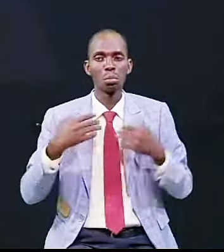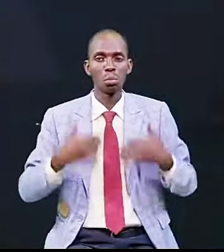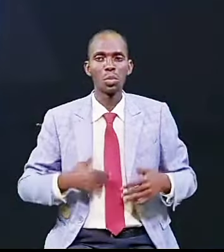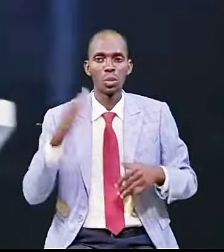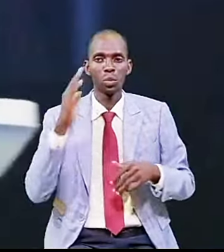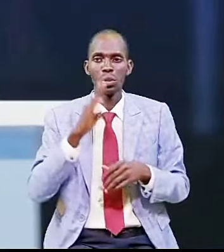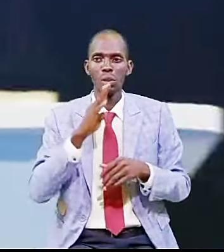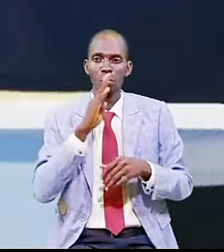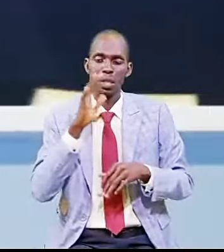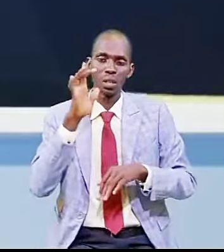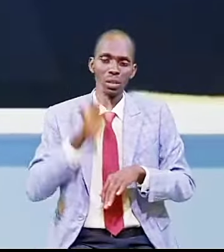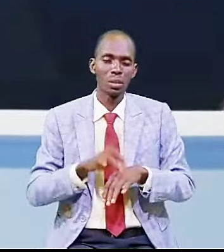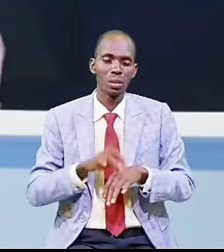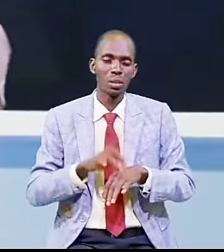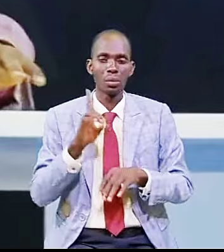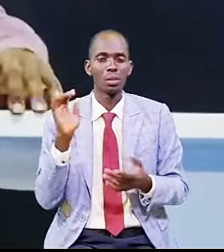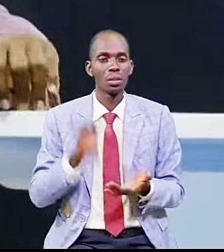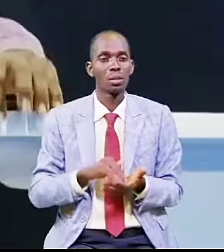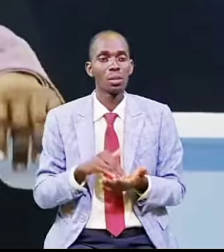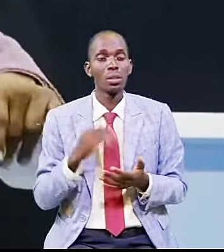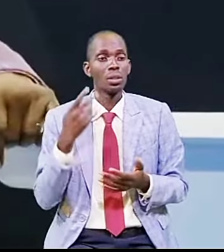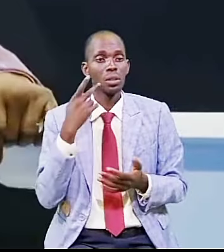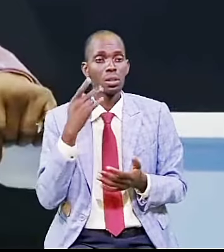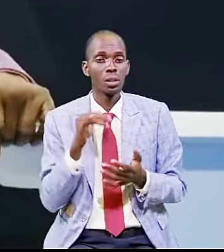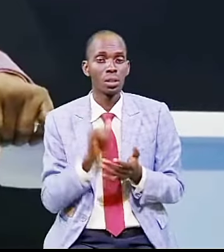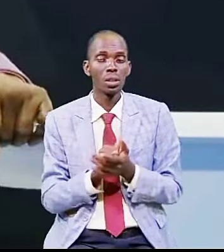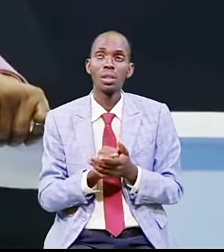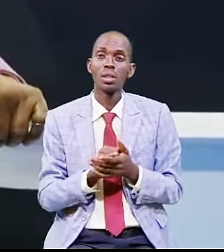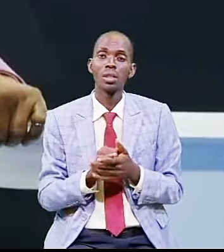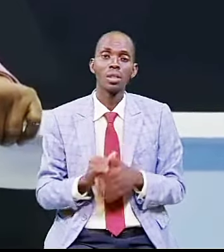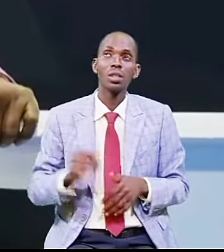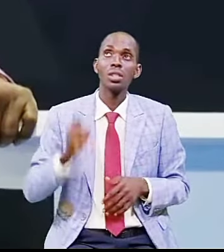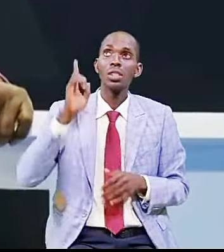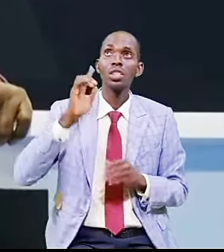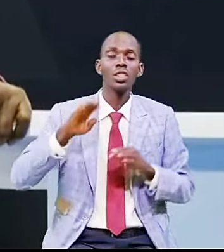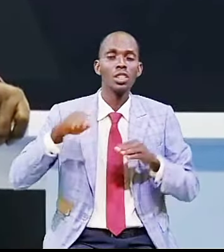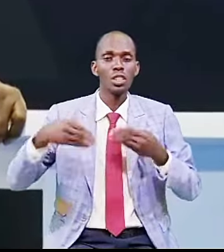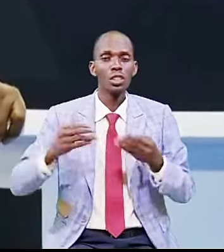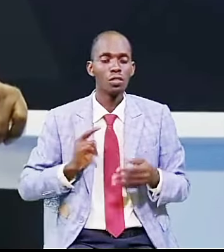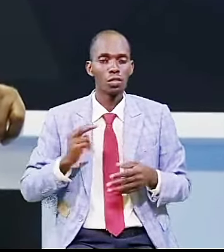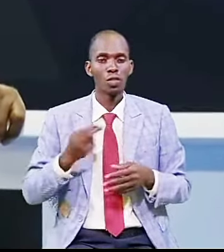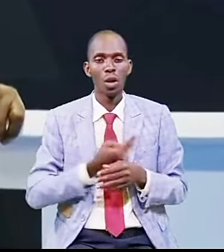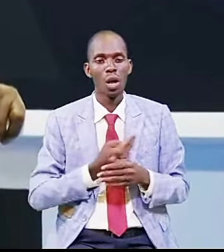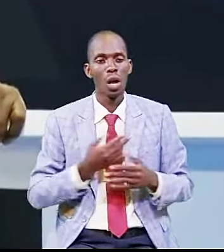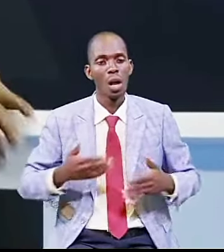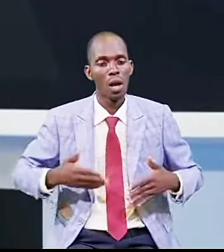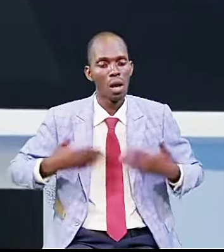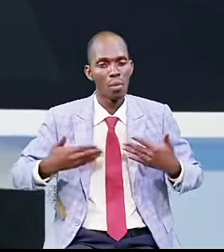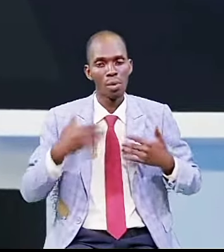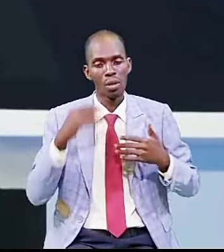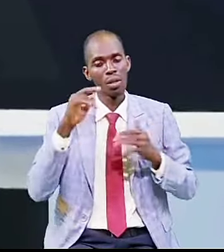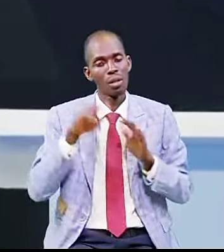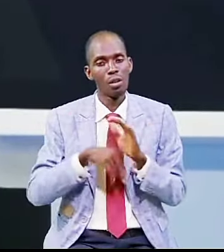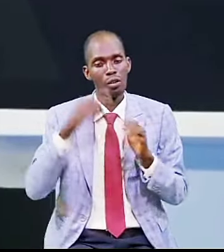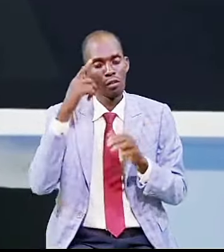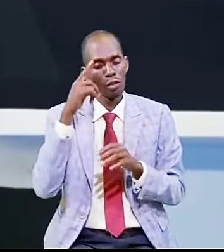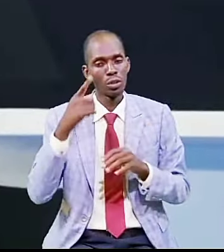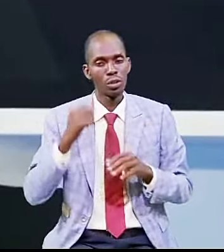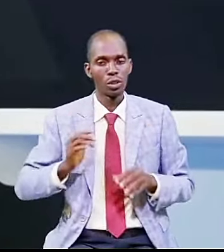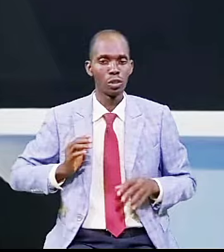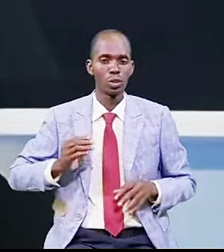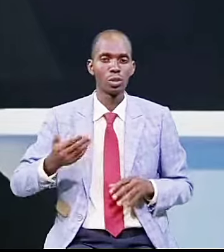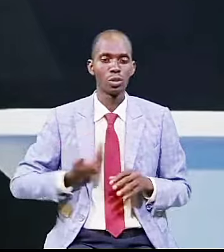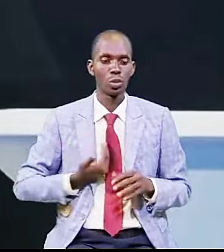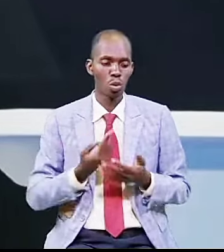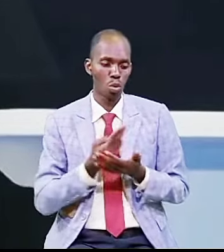us happiness for the soul. He gives us holiness for the spirit. And when they all